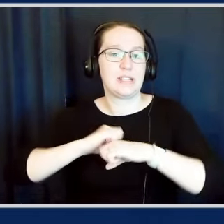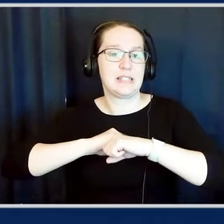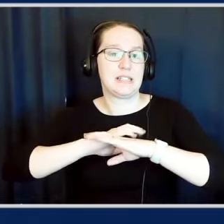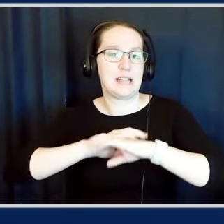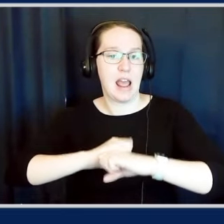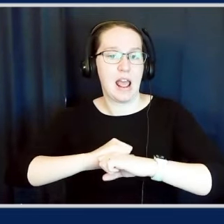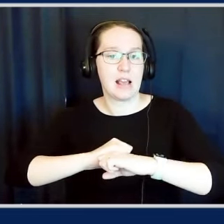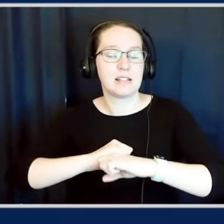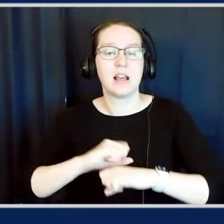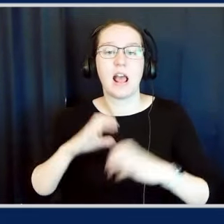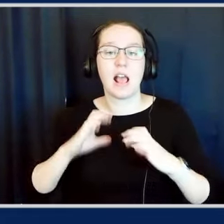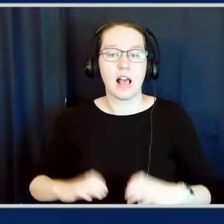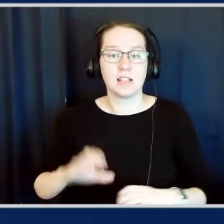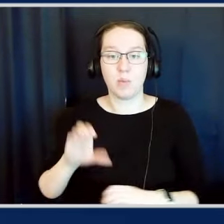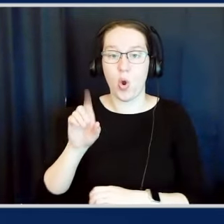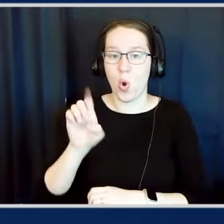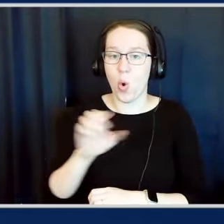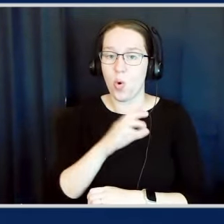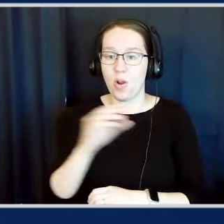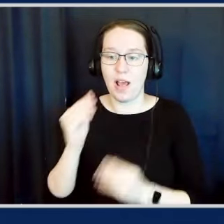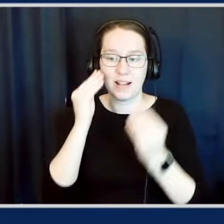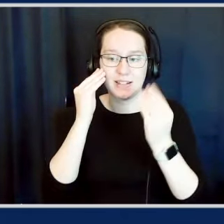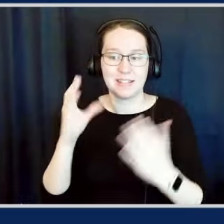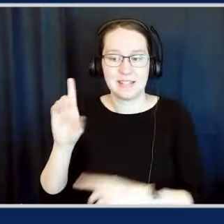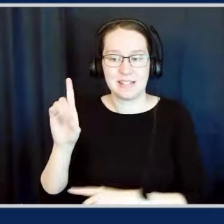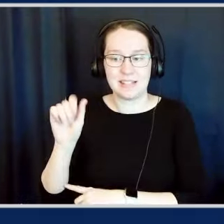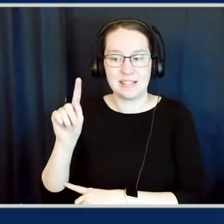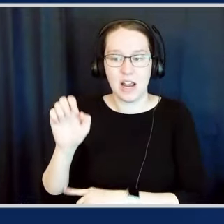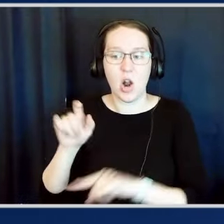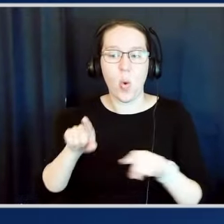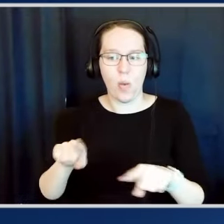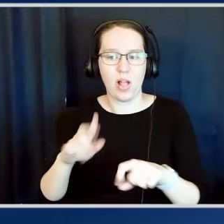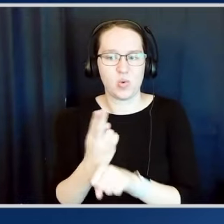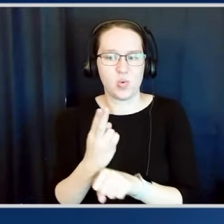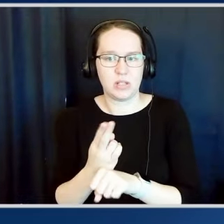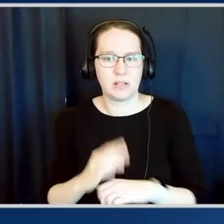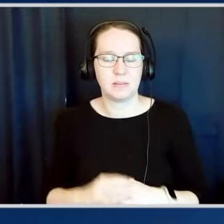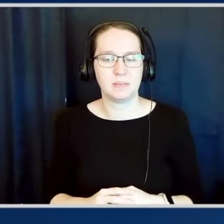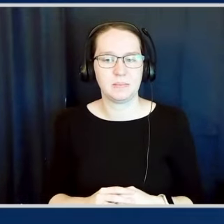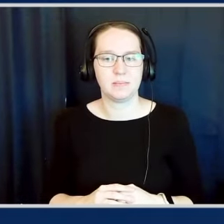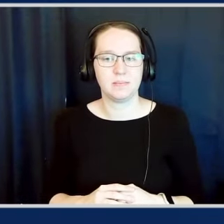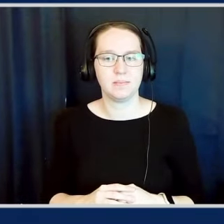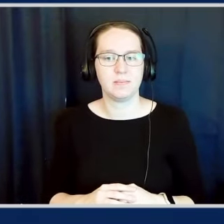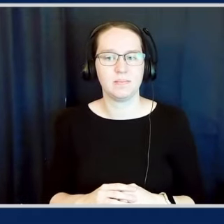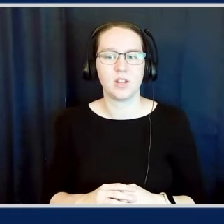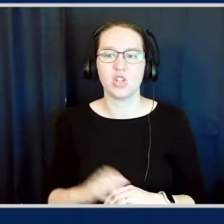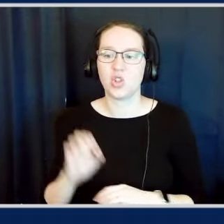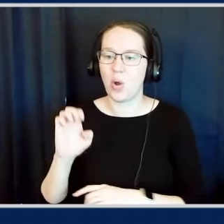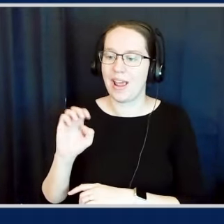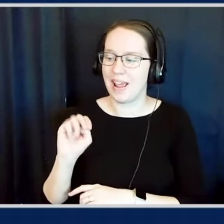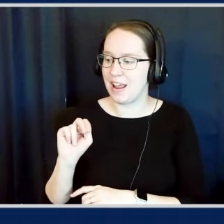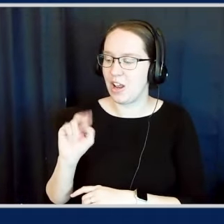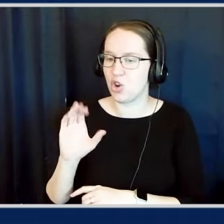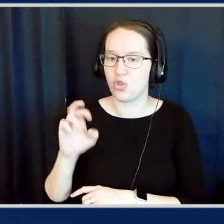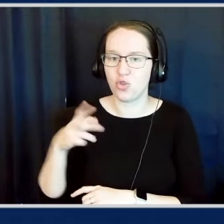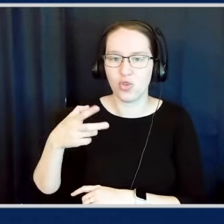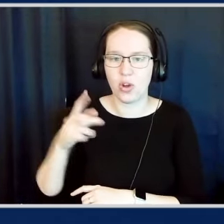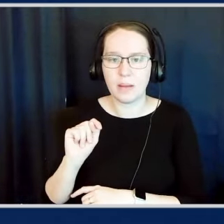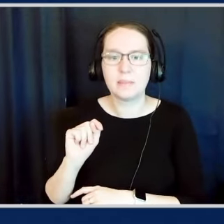customer code and data while it is in use. Things like encryption in transit or encryption at rest are